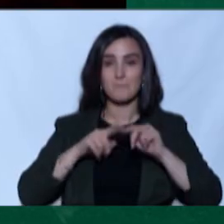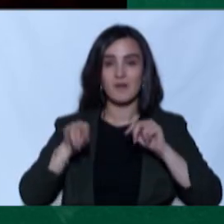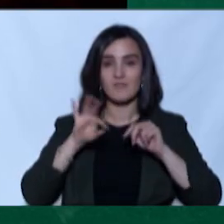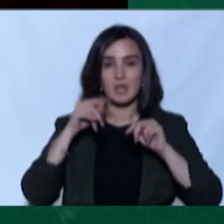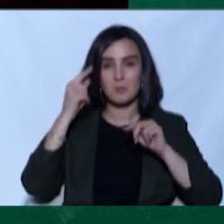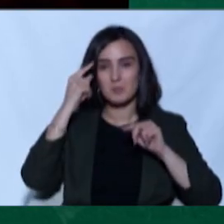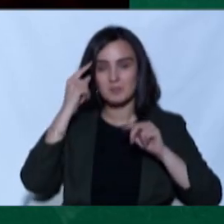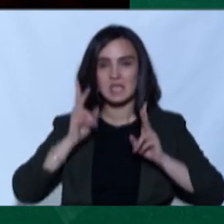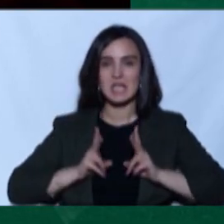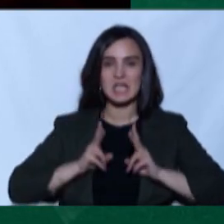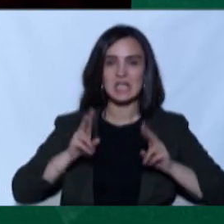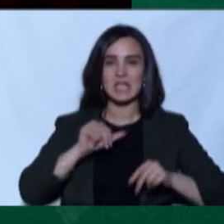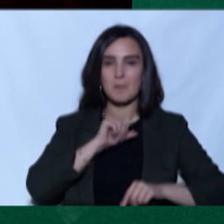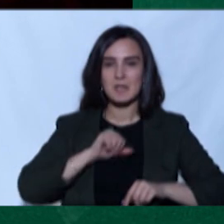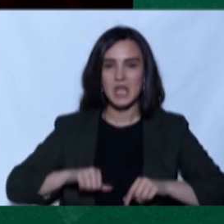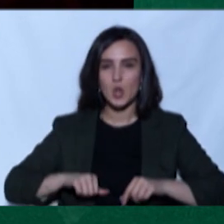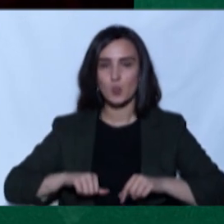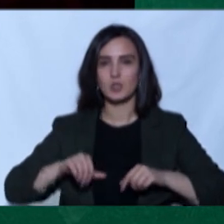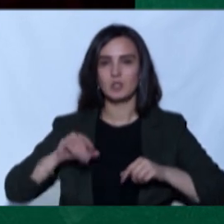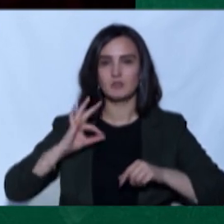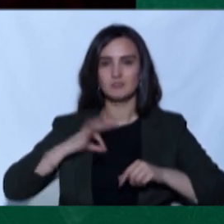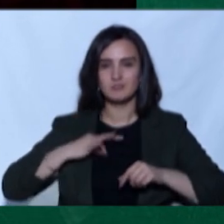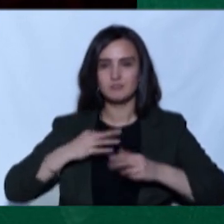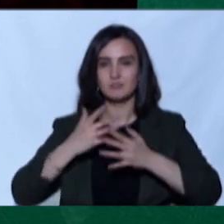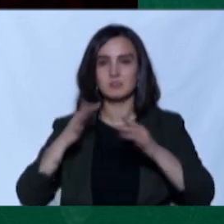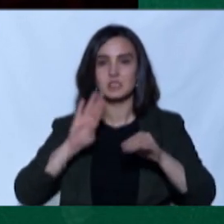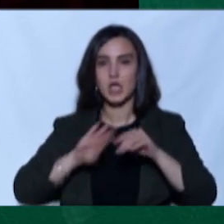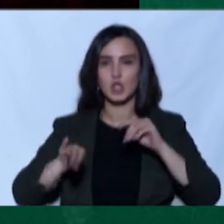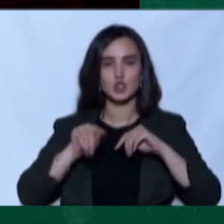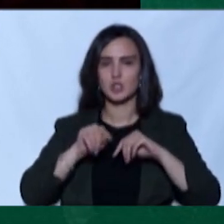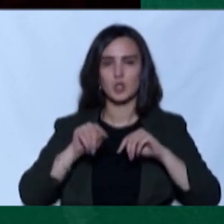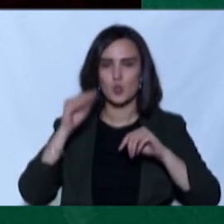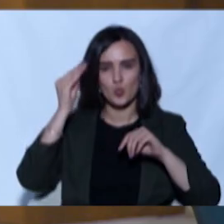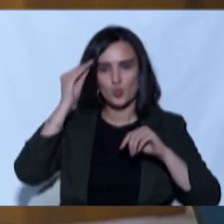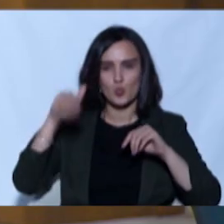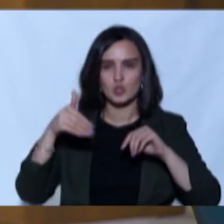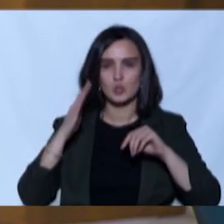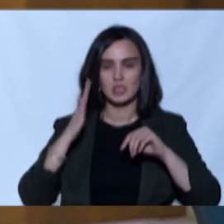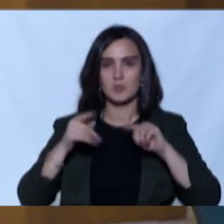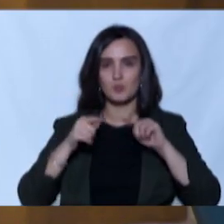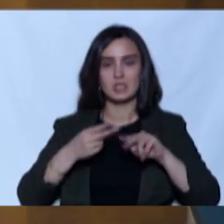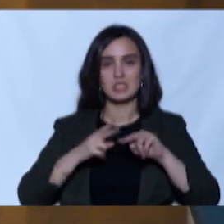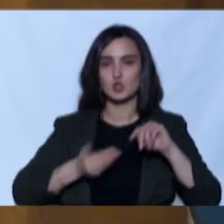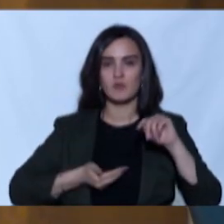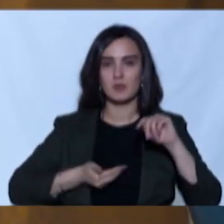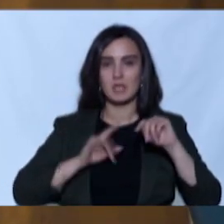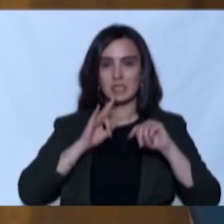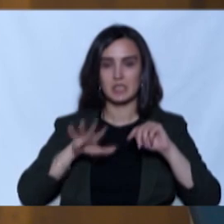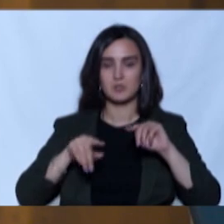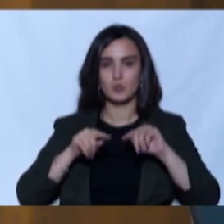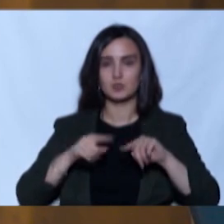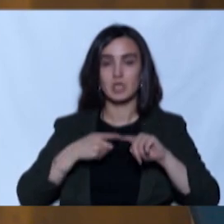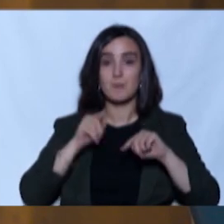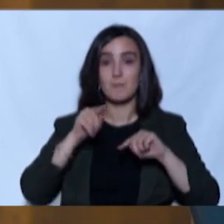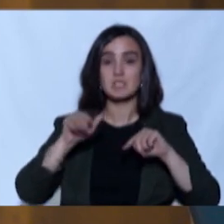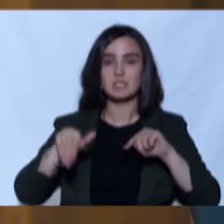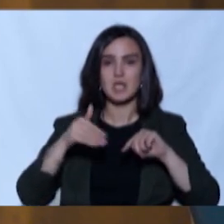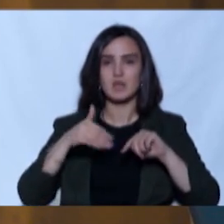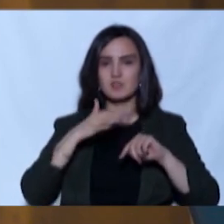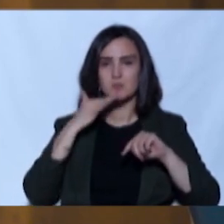cases, crimes, and mysteries, it would almost be meaningless. It wouldn't even be life for him. He doesn't have too